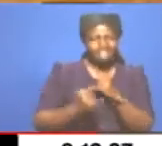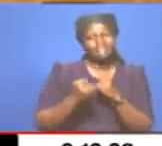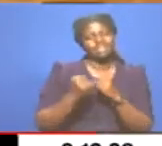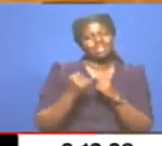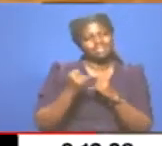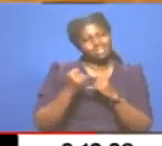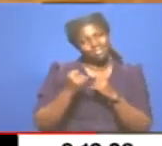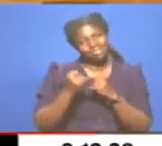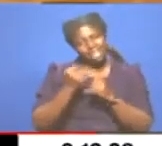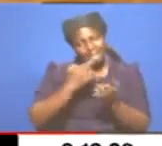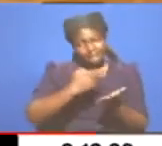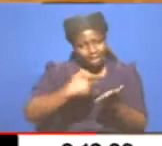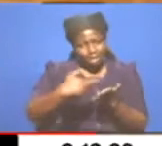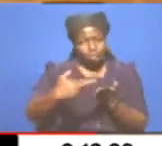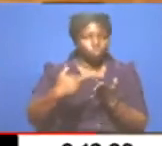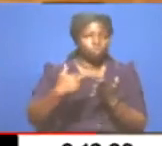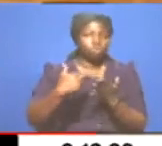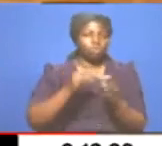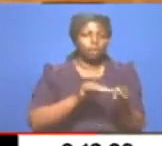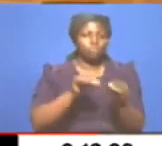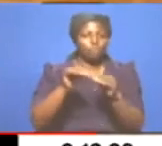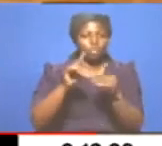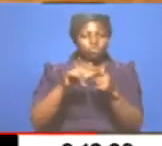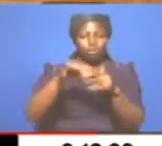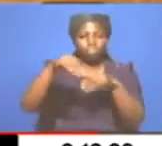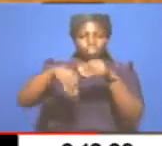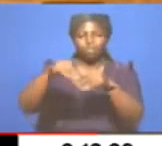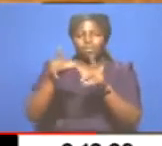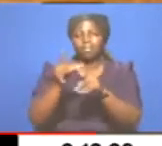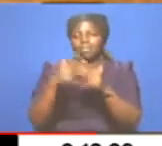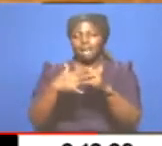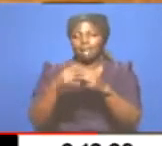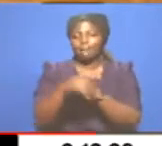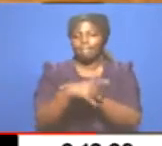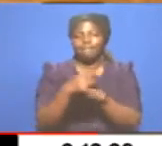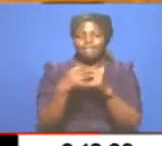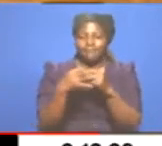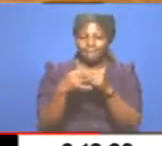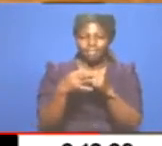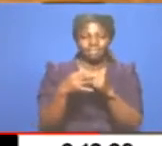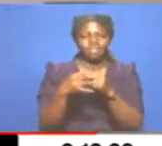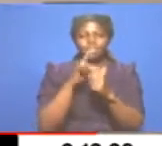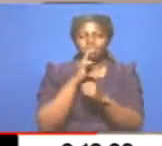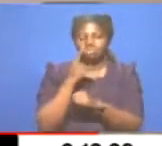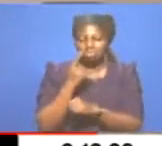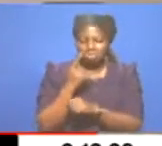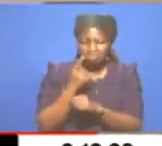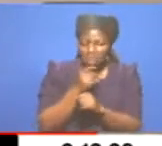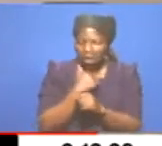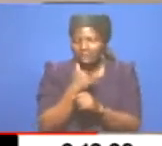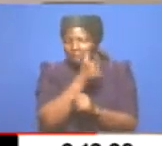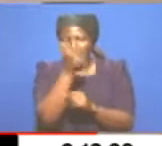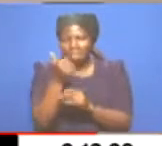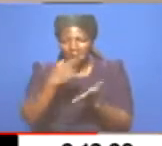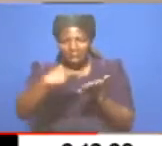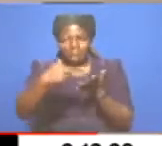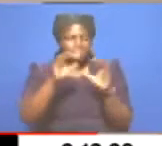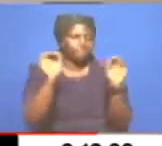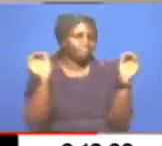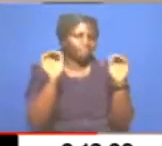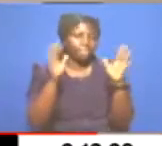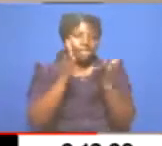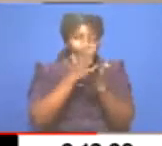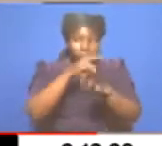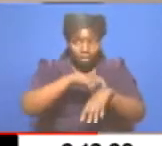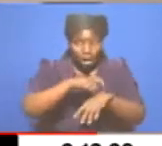ndio kuelekea uchaguzi wa tarehe 9 mwezi wa 8, kwa hivyo hatukutakuwa na nafasi nyingine. Sometimes we even have a youth